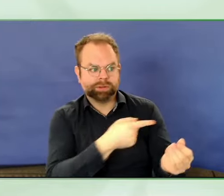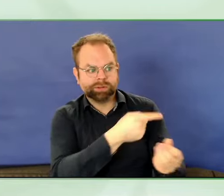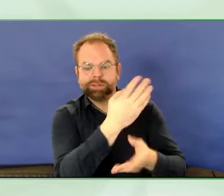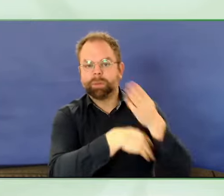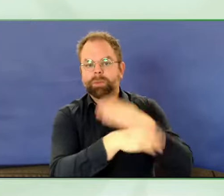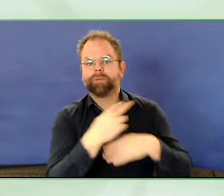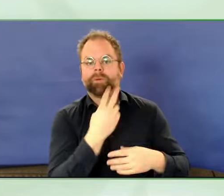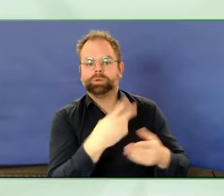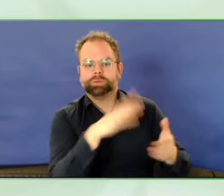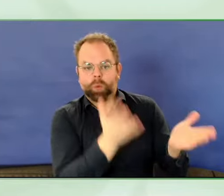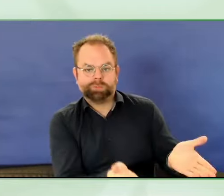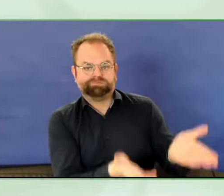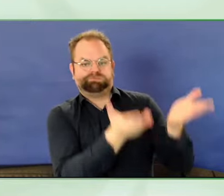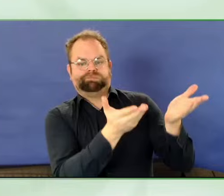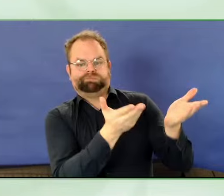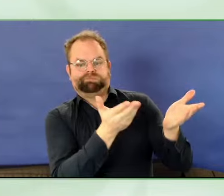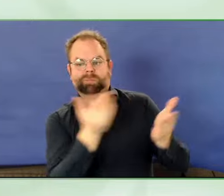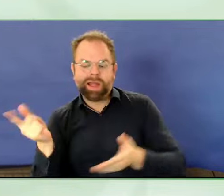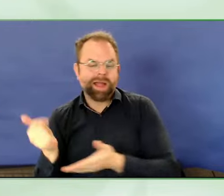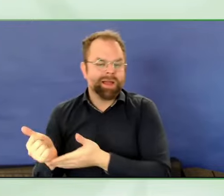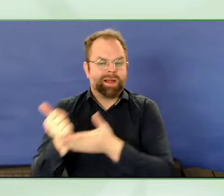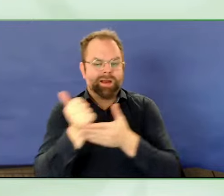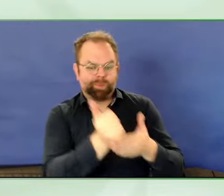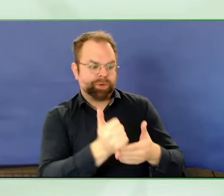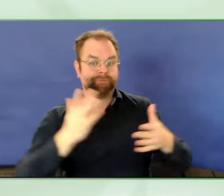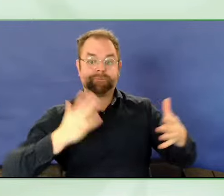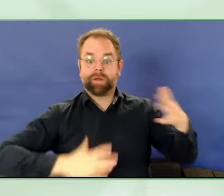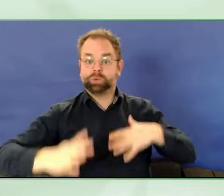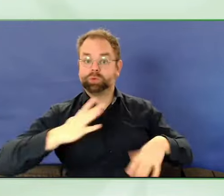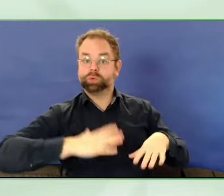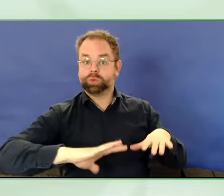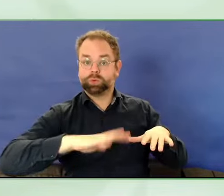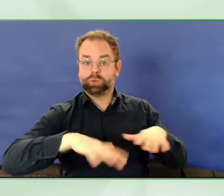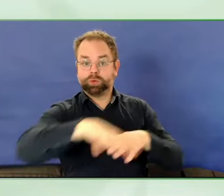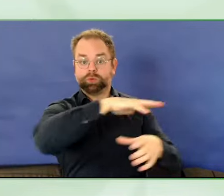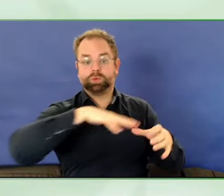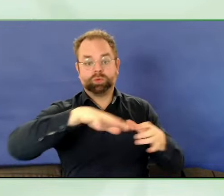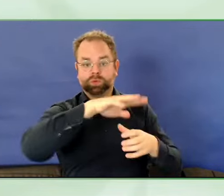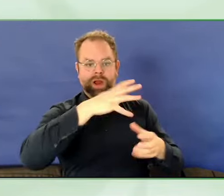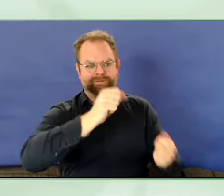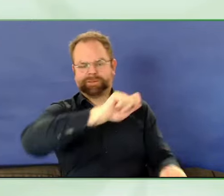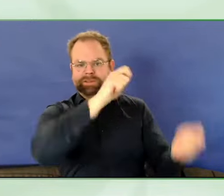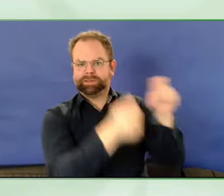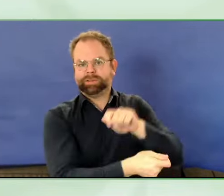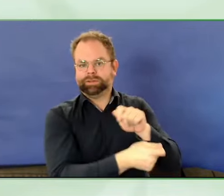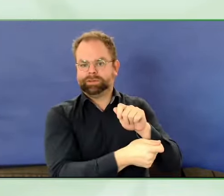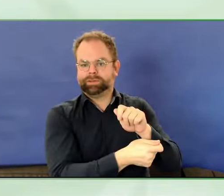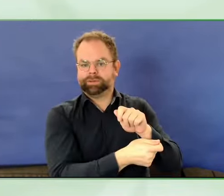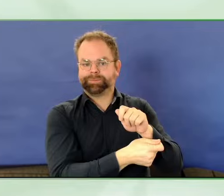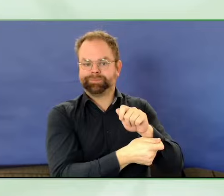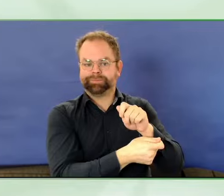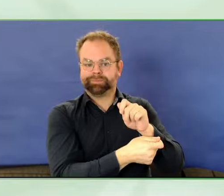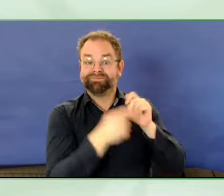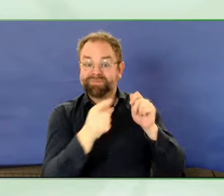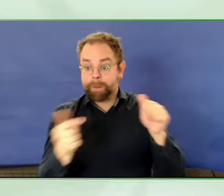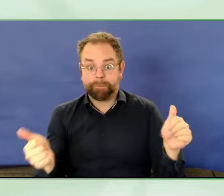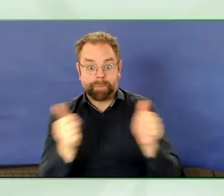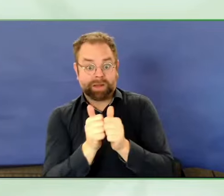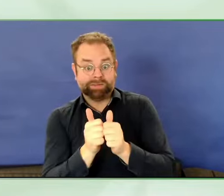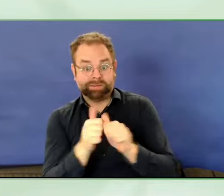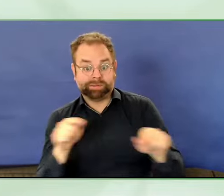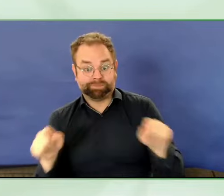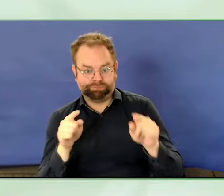the perfect example of how people with different abilities and non-disabled people can work together in tandem and make